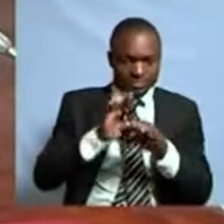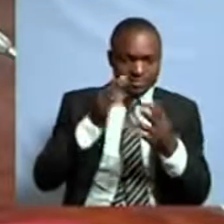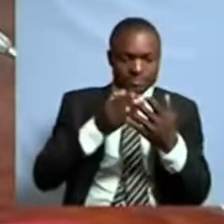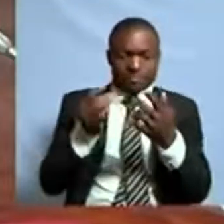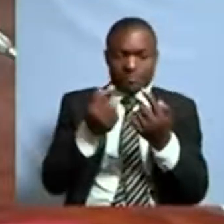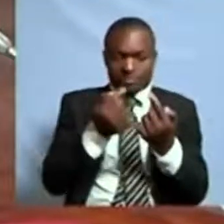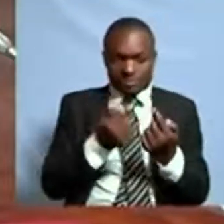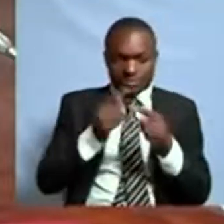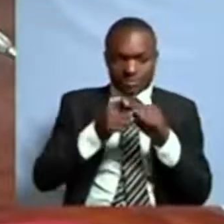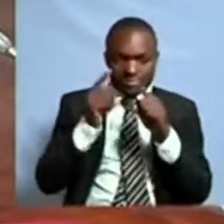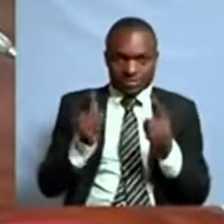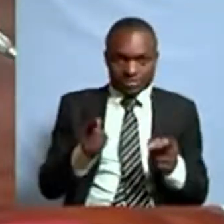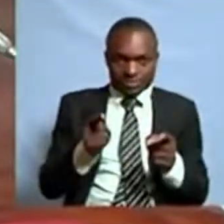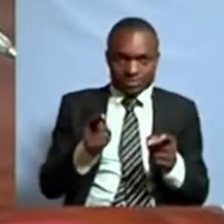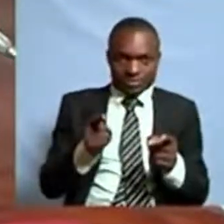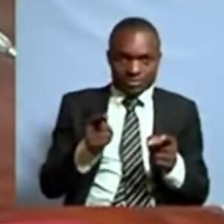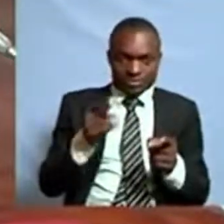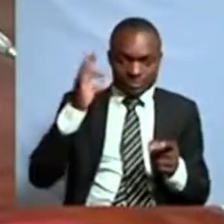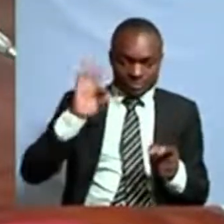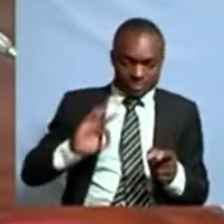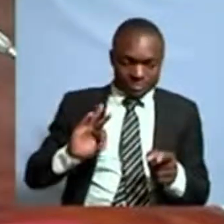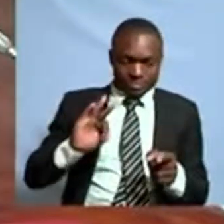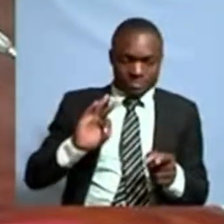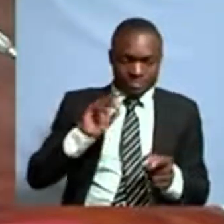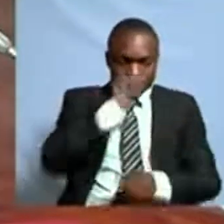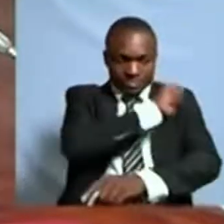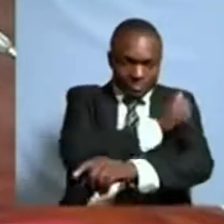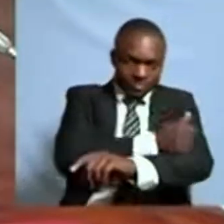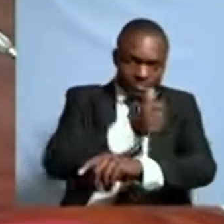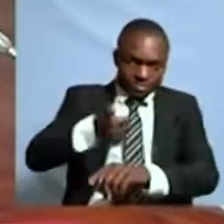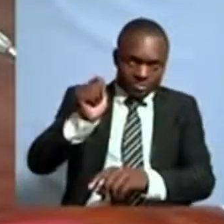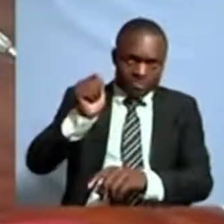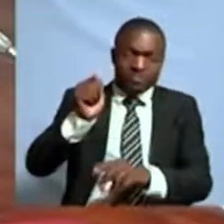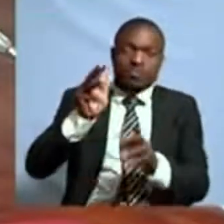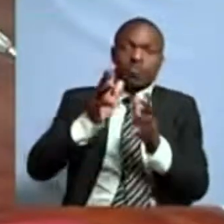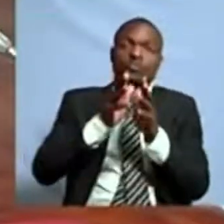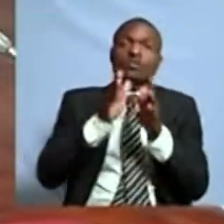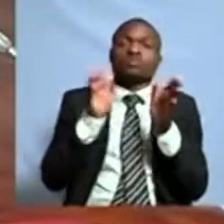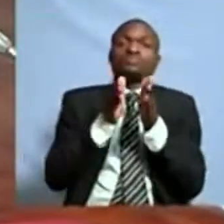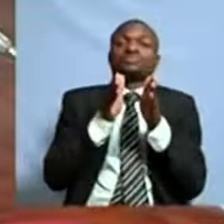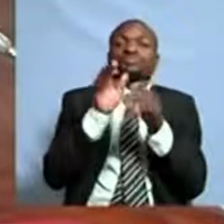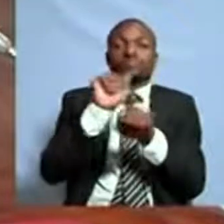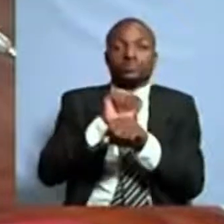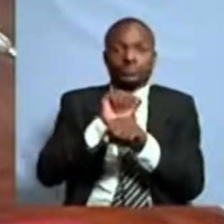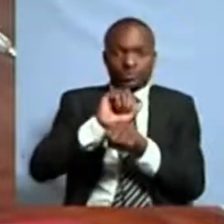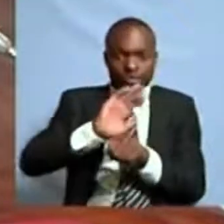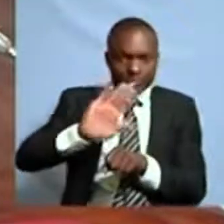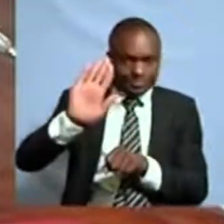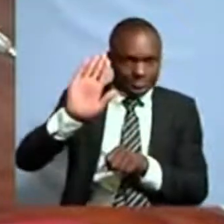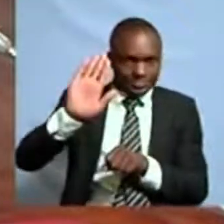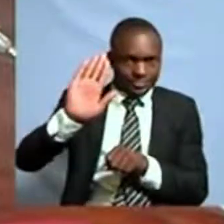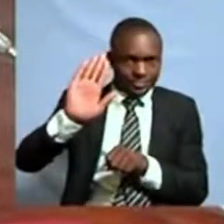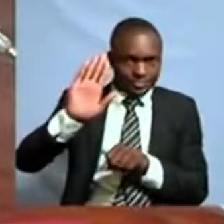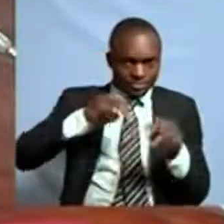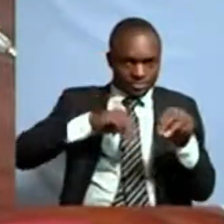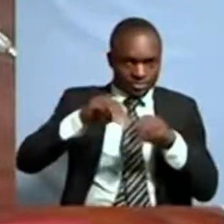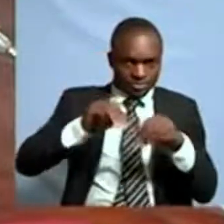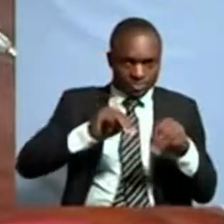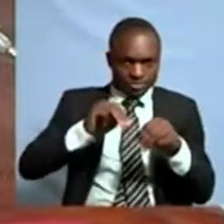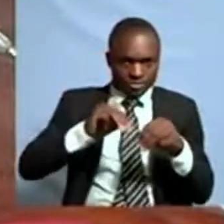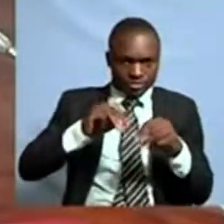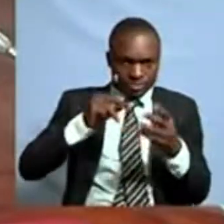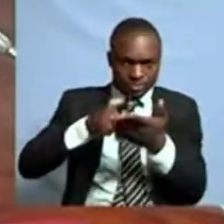be a benefit to the authority itself, because there will be less work for them, for the management to pursue those huge